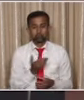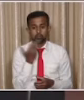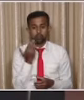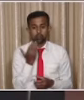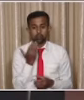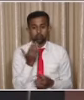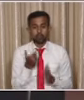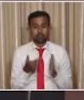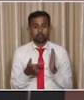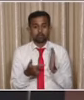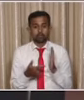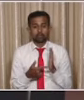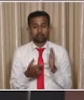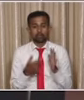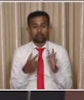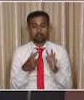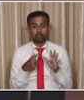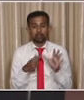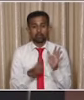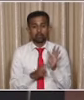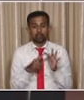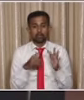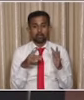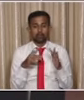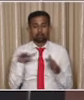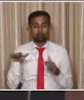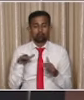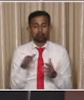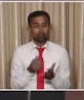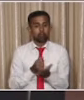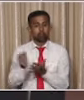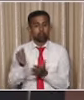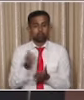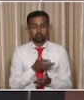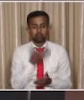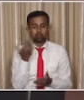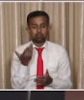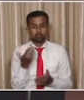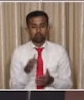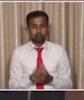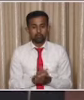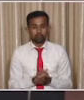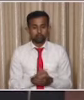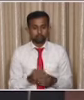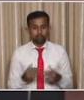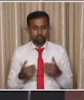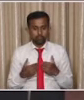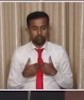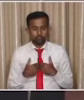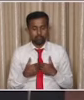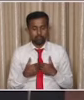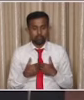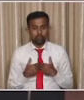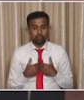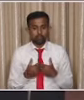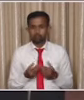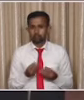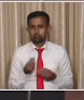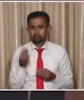repel the insurgents. That was the closest we came, at least the closest they